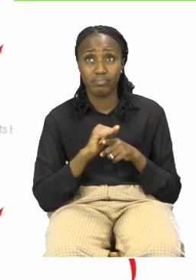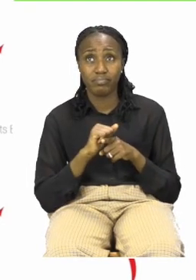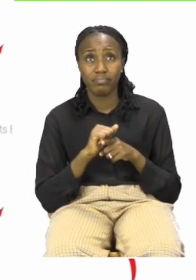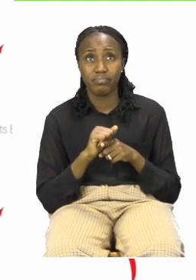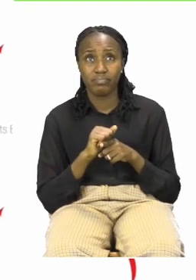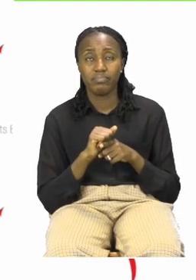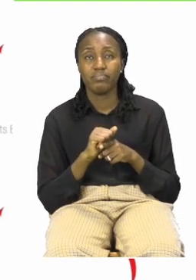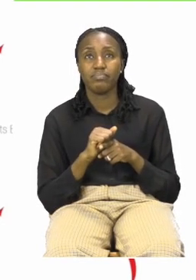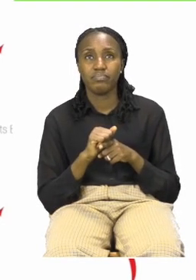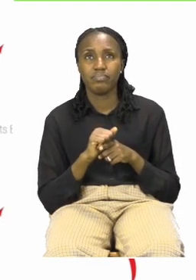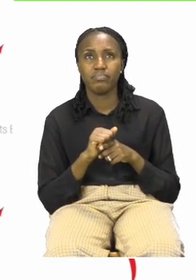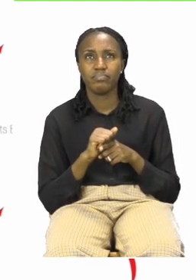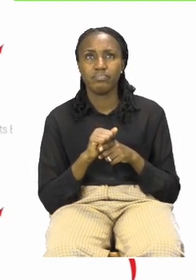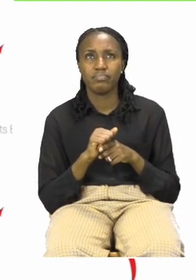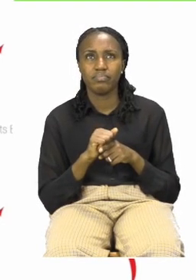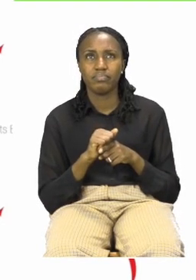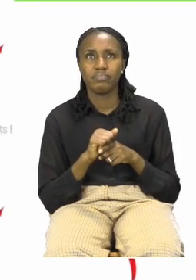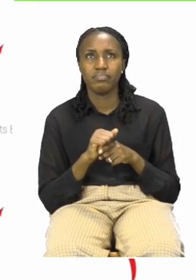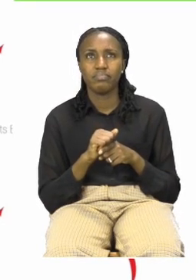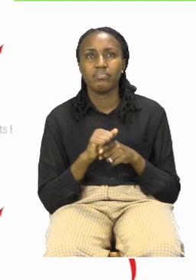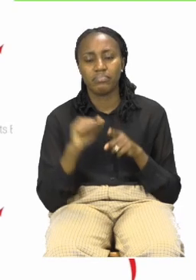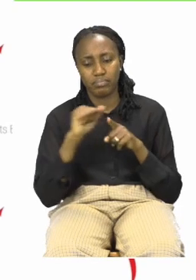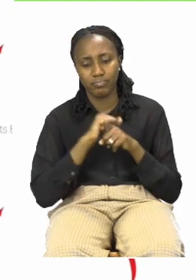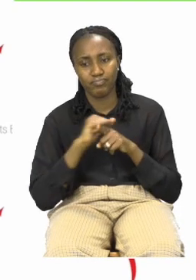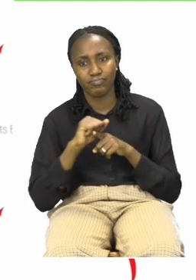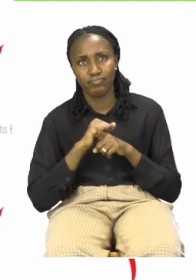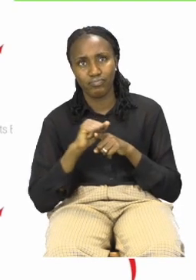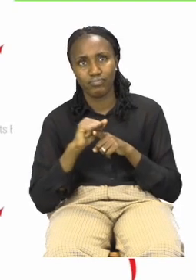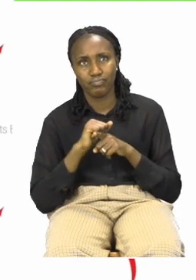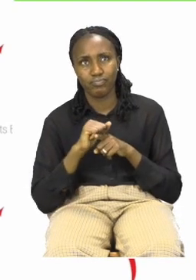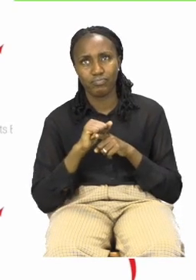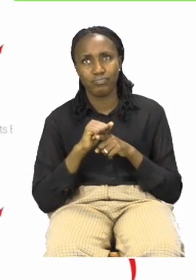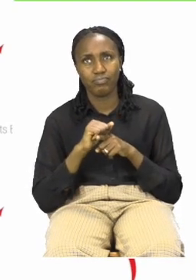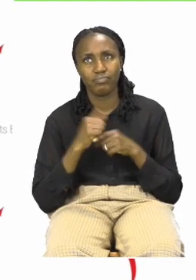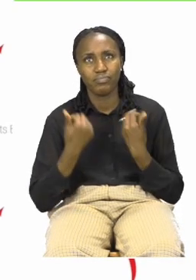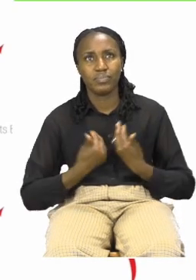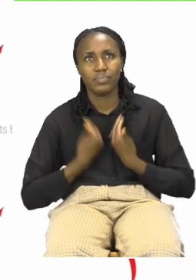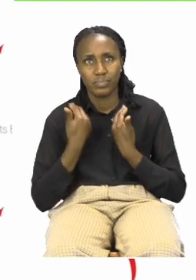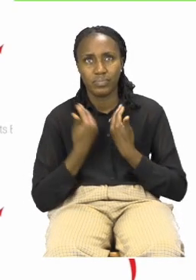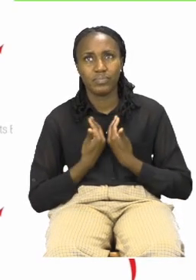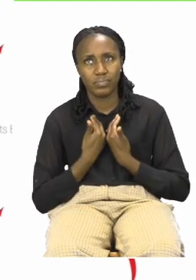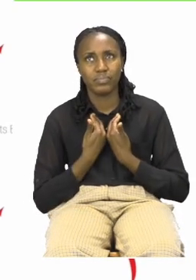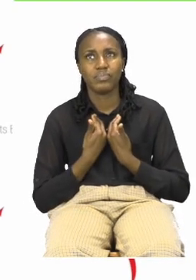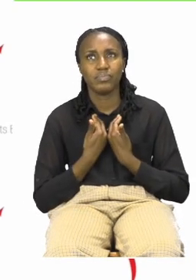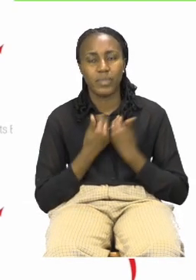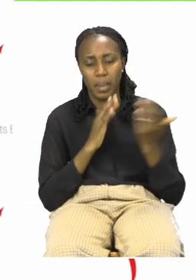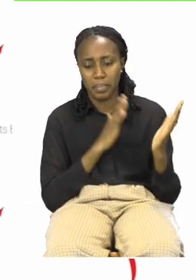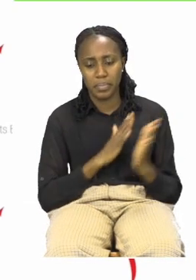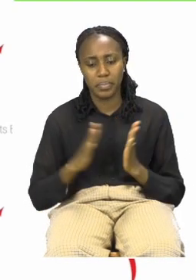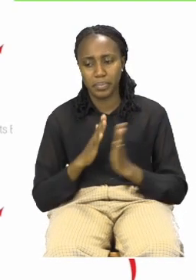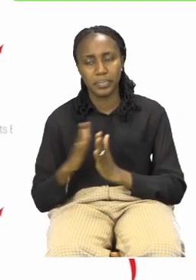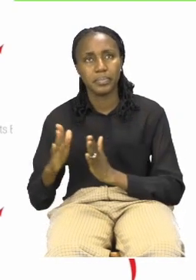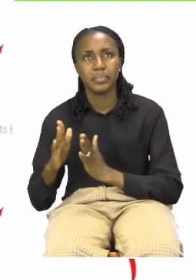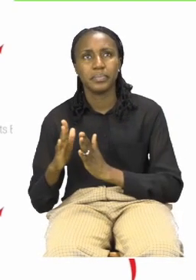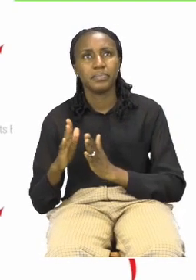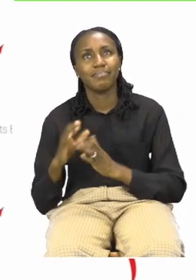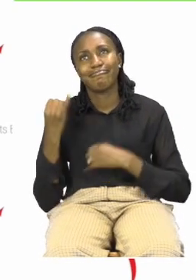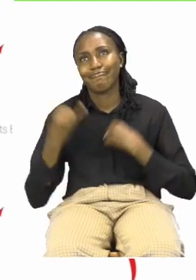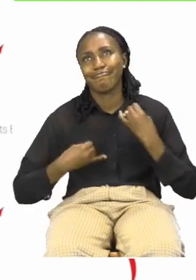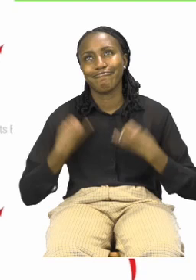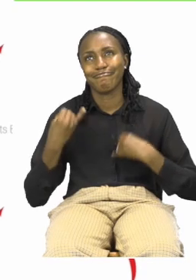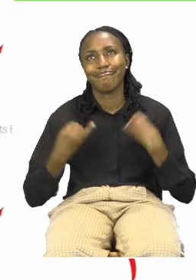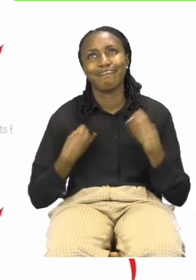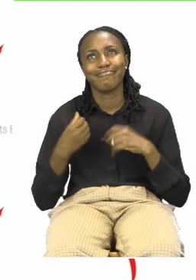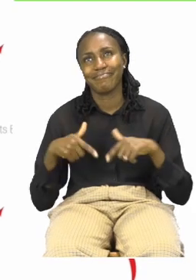to coach the juniors, get them up and running, and get them to enjoy the game. That's